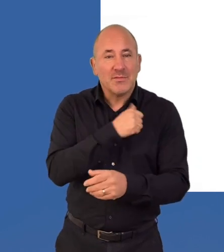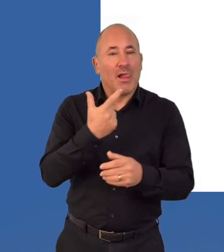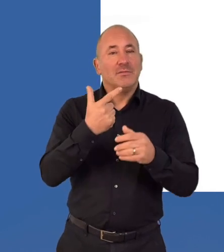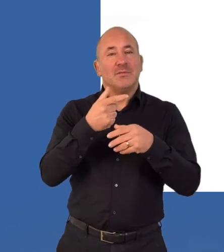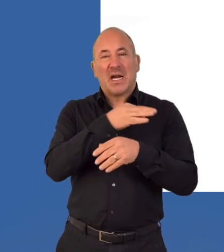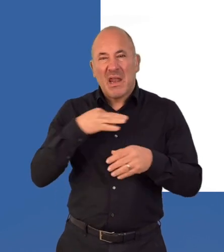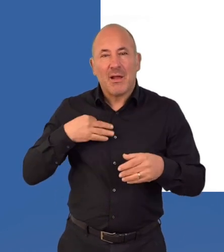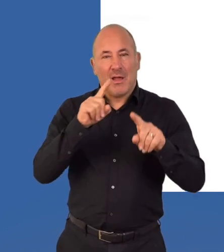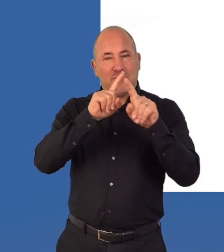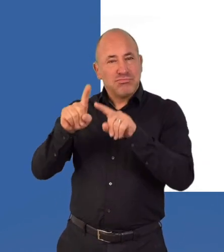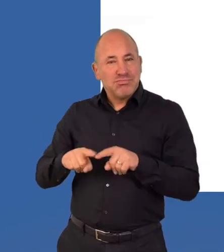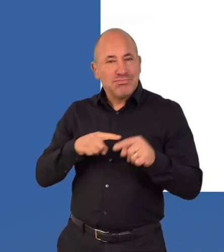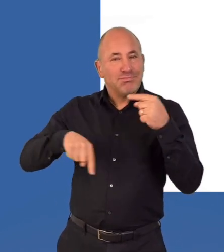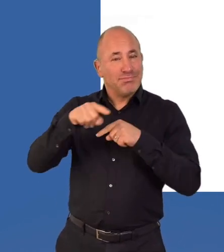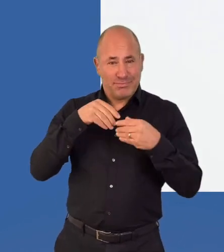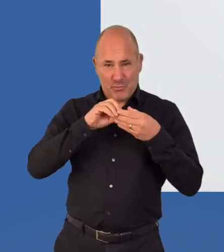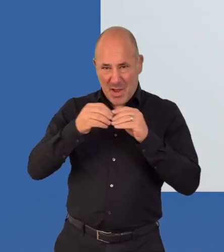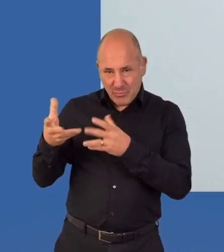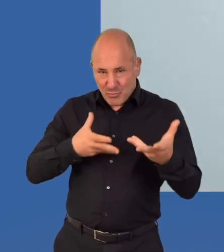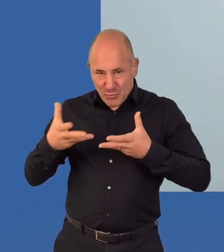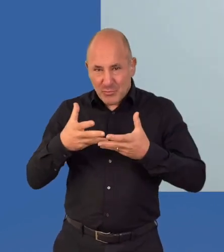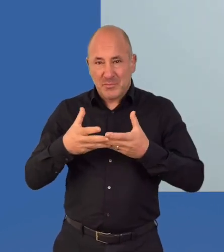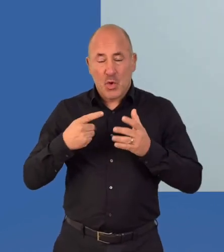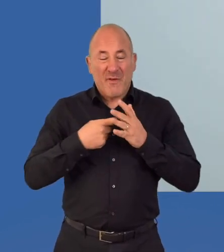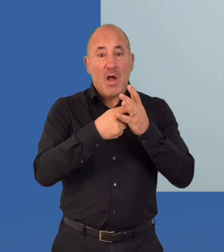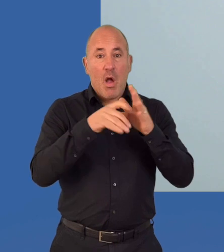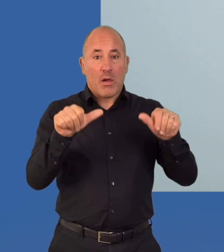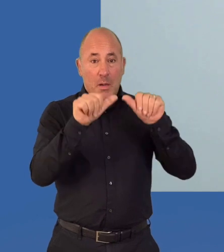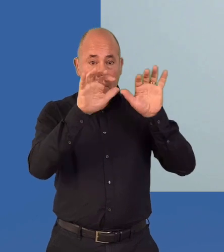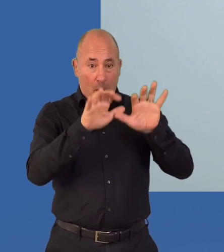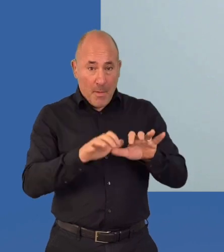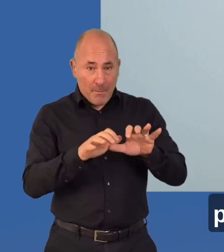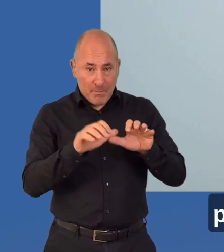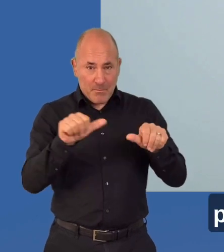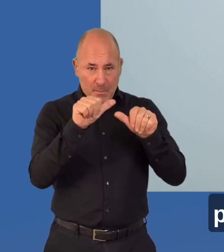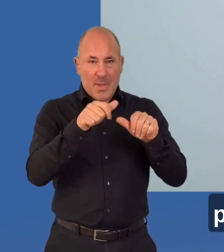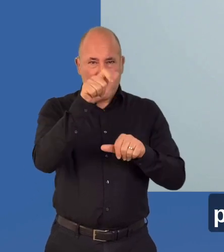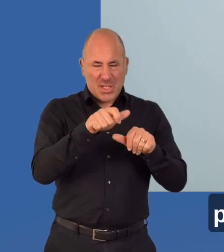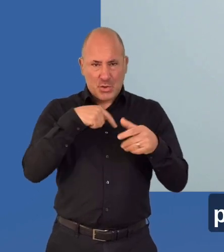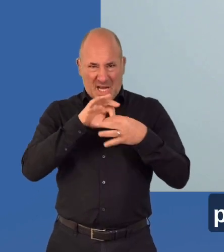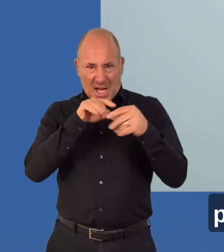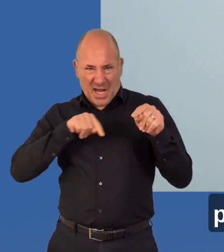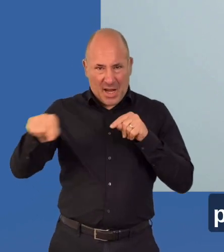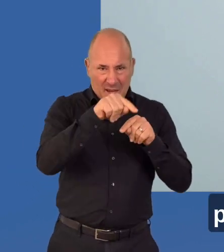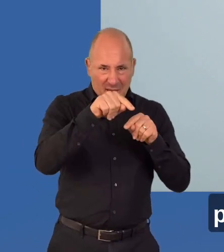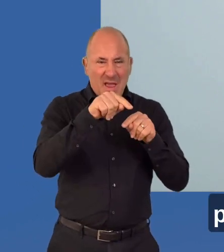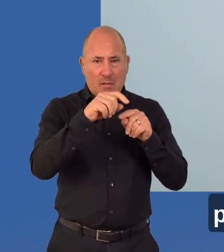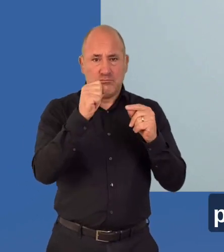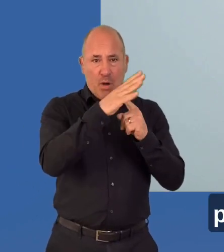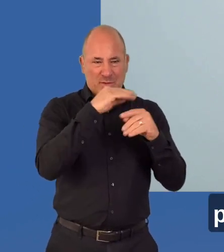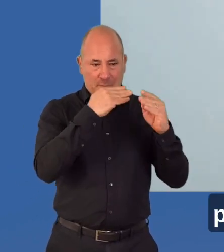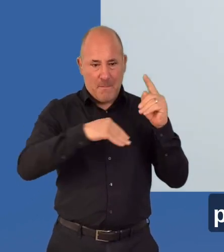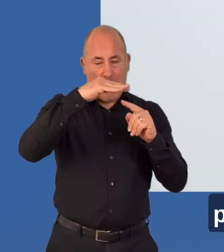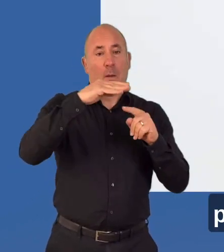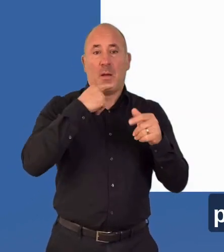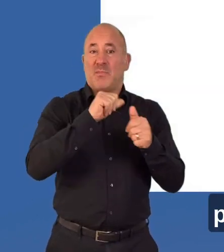and secondary care cancer leads to ensure that if the referrer completes it fully, patient triage and prioritisation will